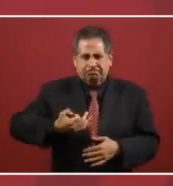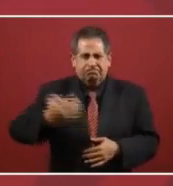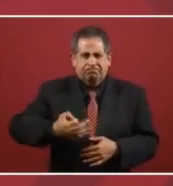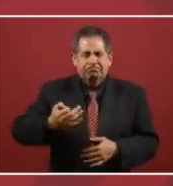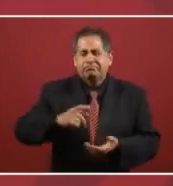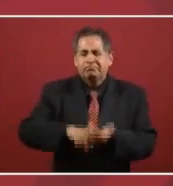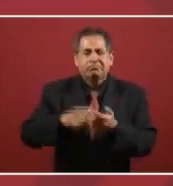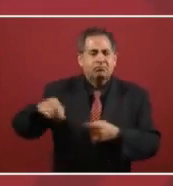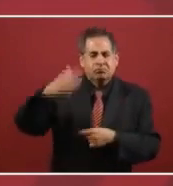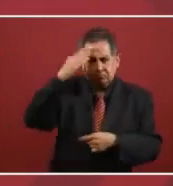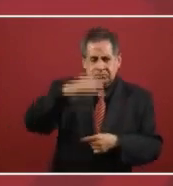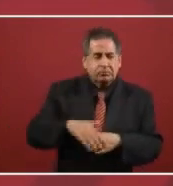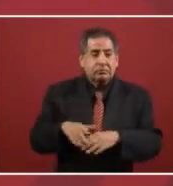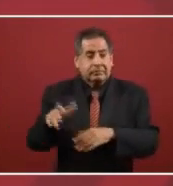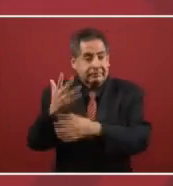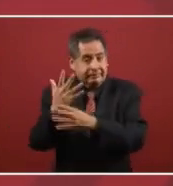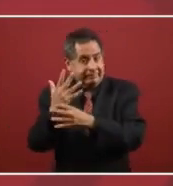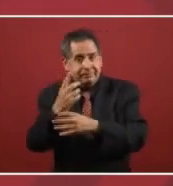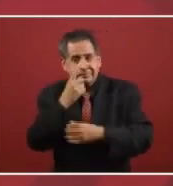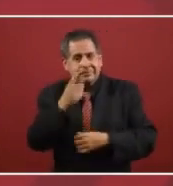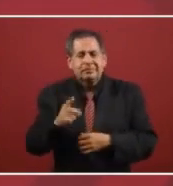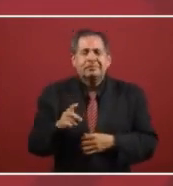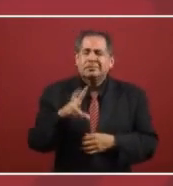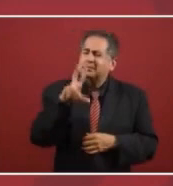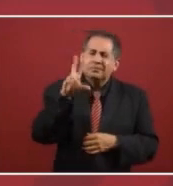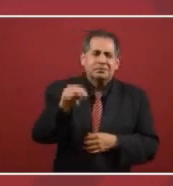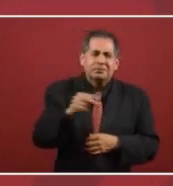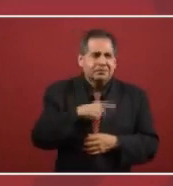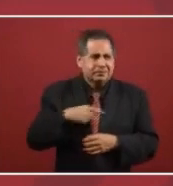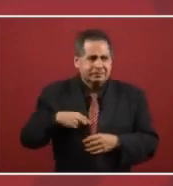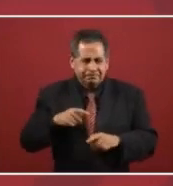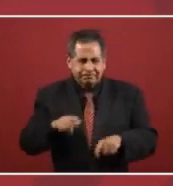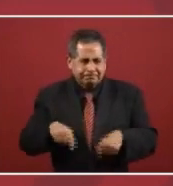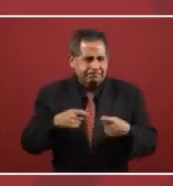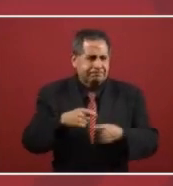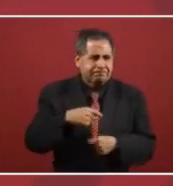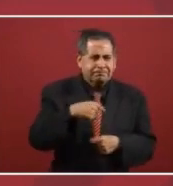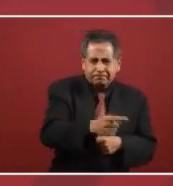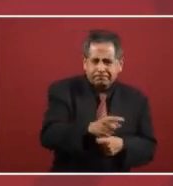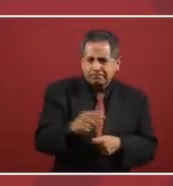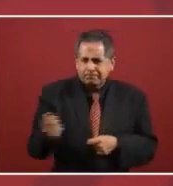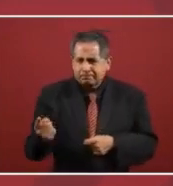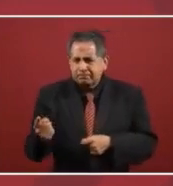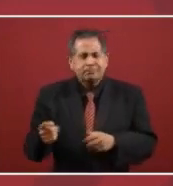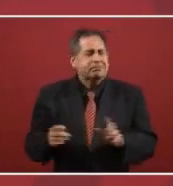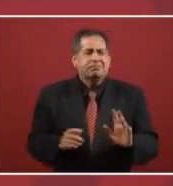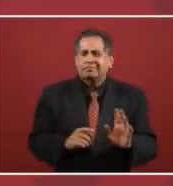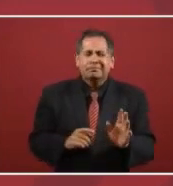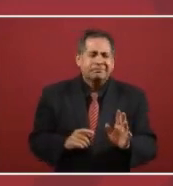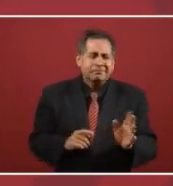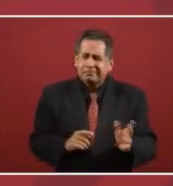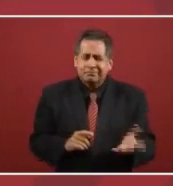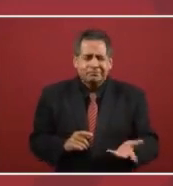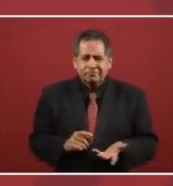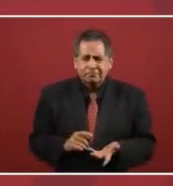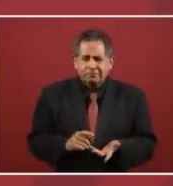The people have a certain instinct. They say, don't return